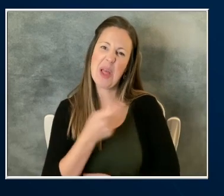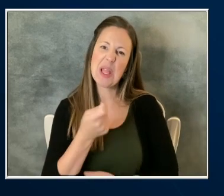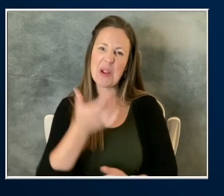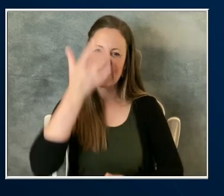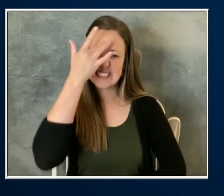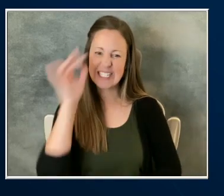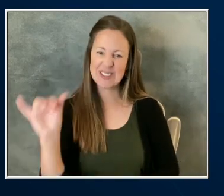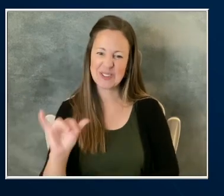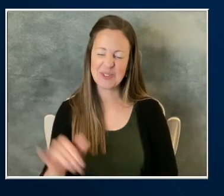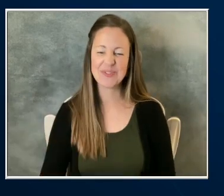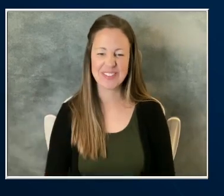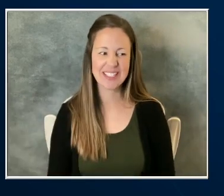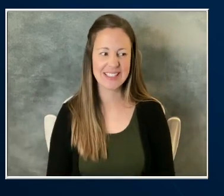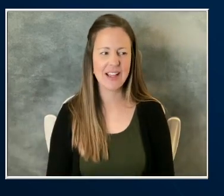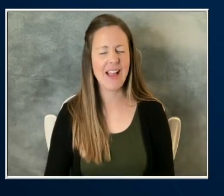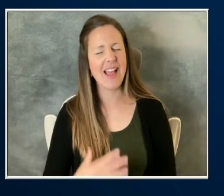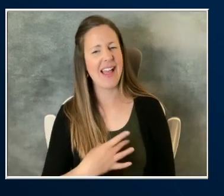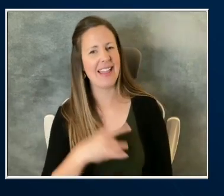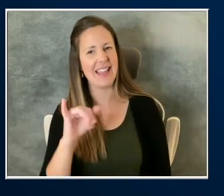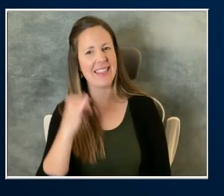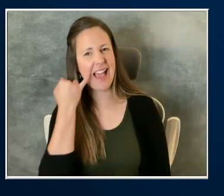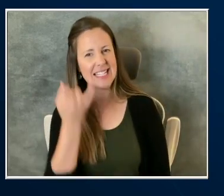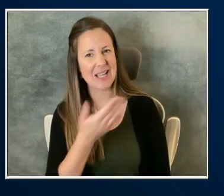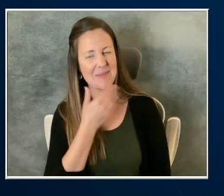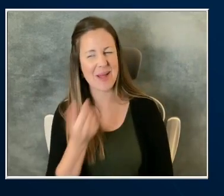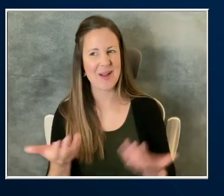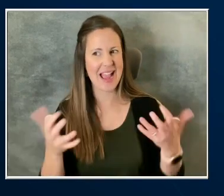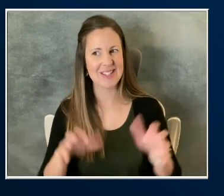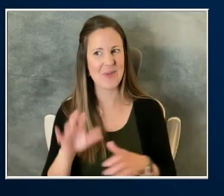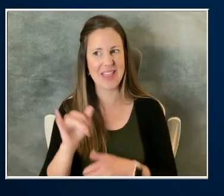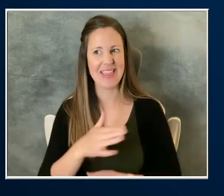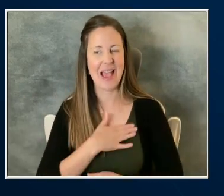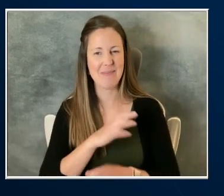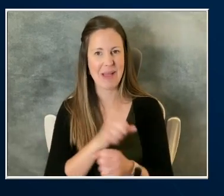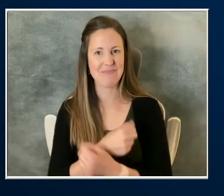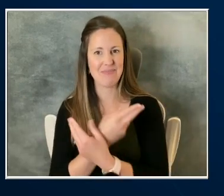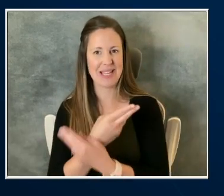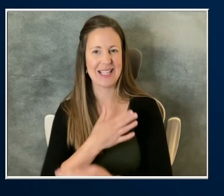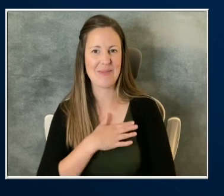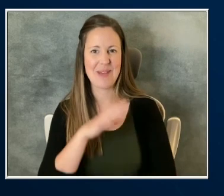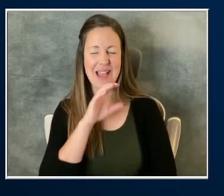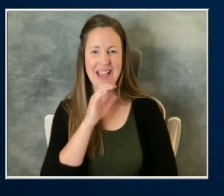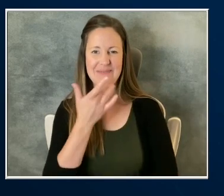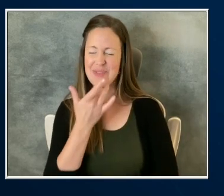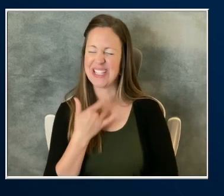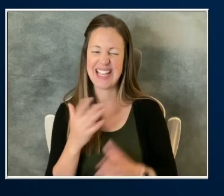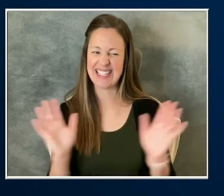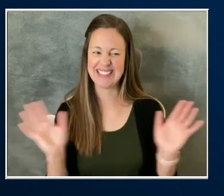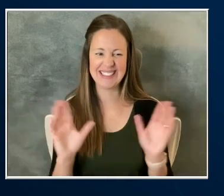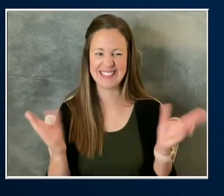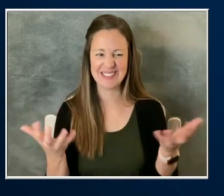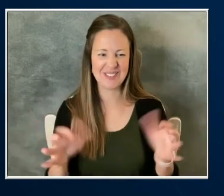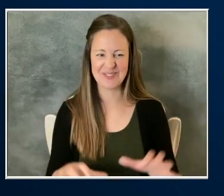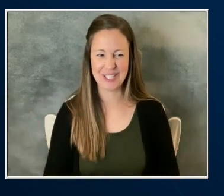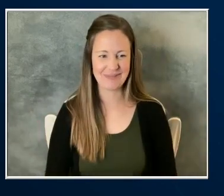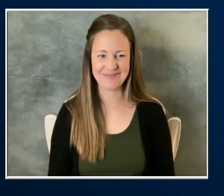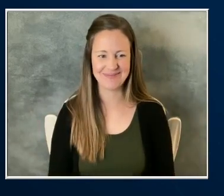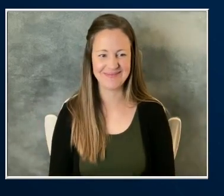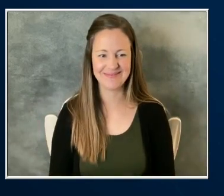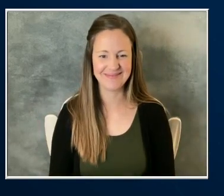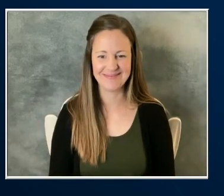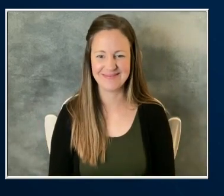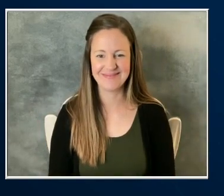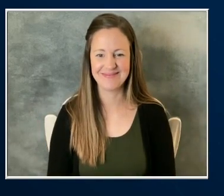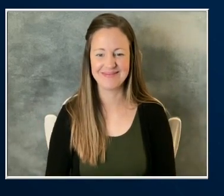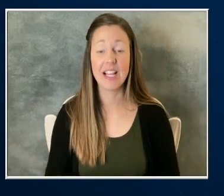that idea better. That I do not want that to be my present on my 50th birthday. Yeah, 50th well, I'm an birthday, ID nerd, so that was unless you're coming with me